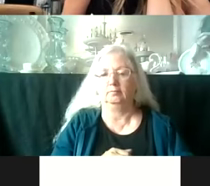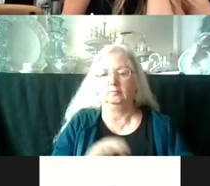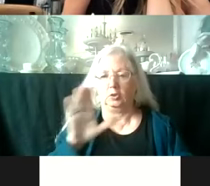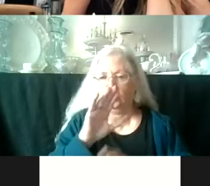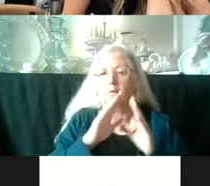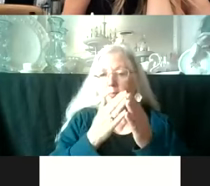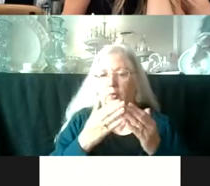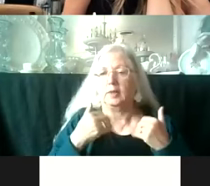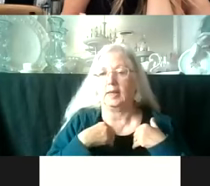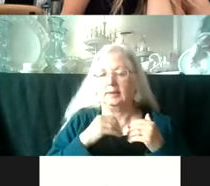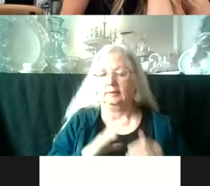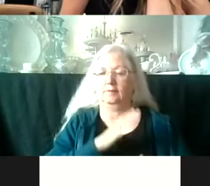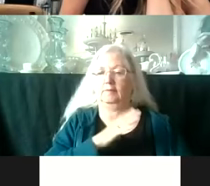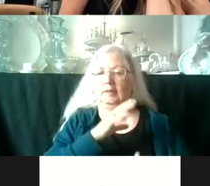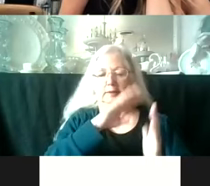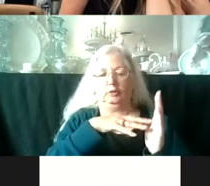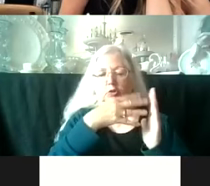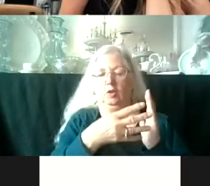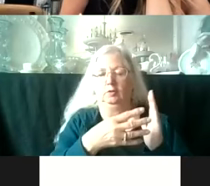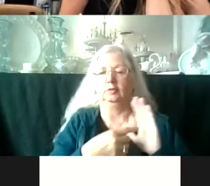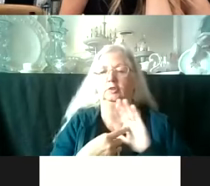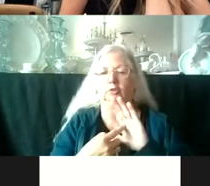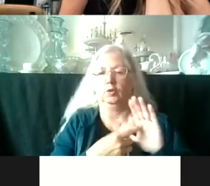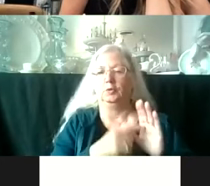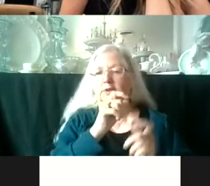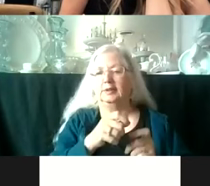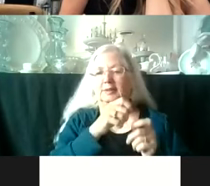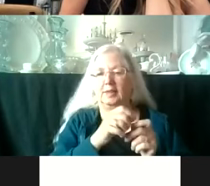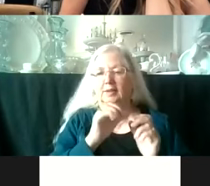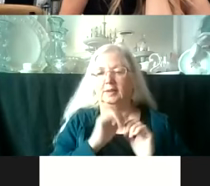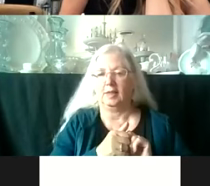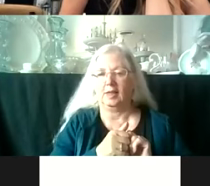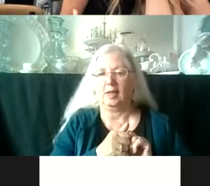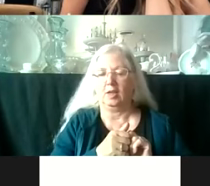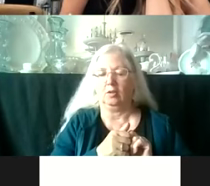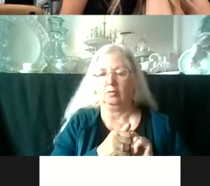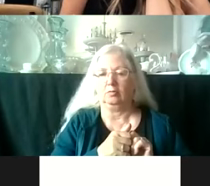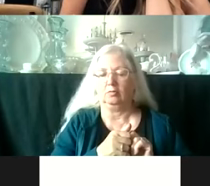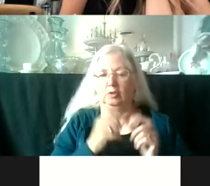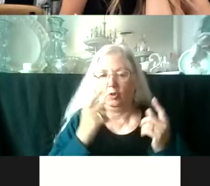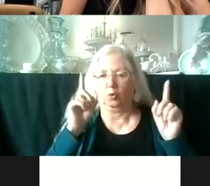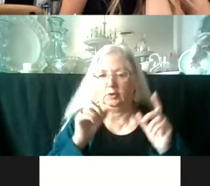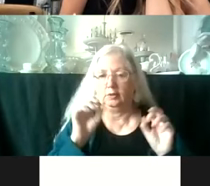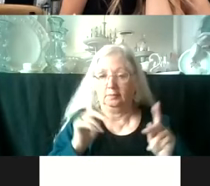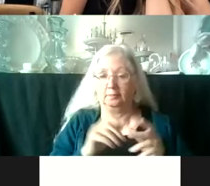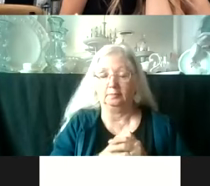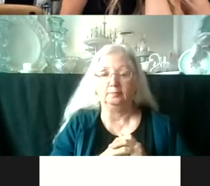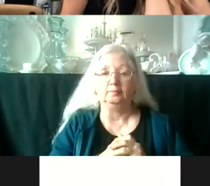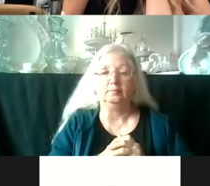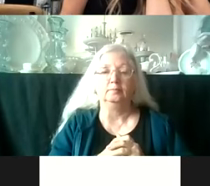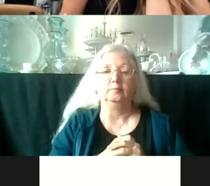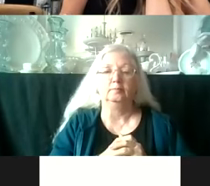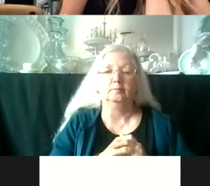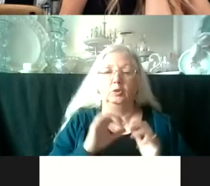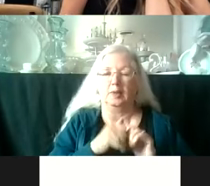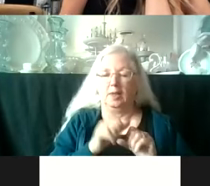of these fancy tables that show us exactly how this works, right? So I keep